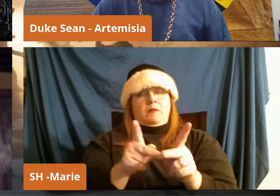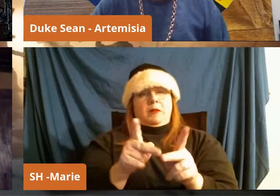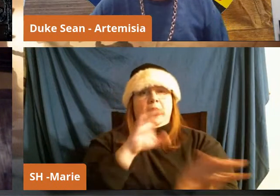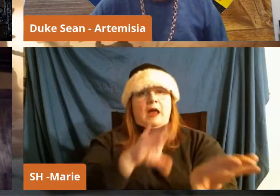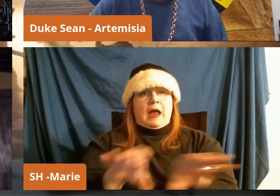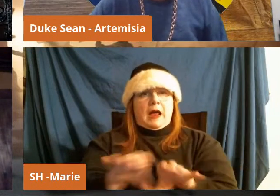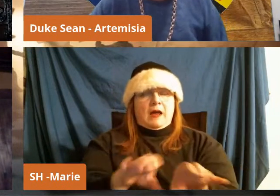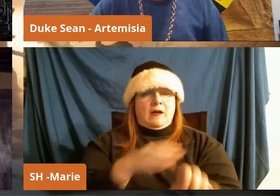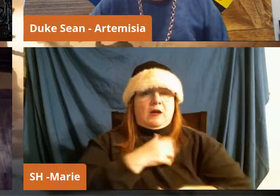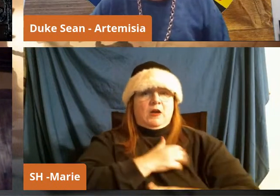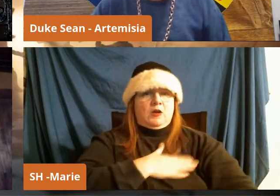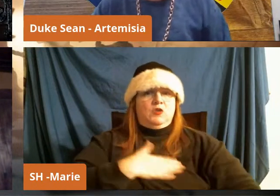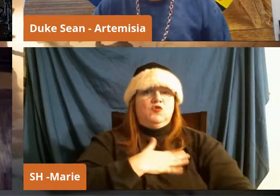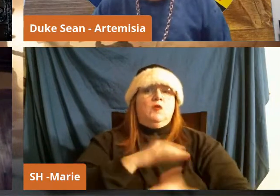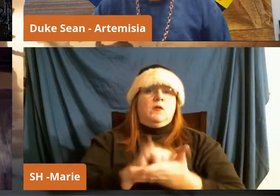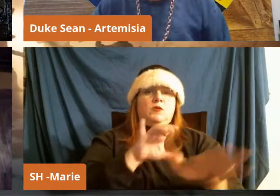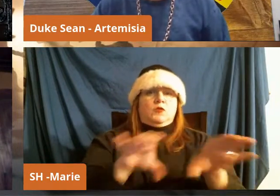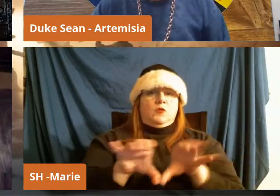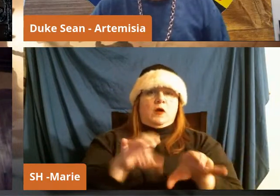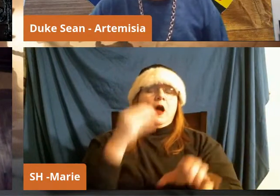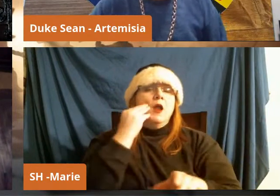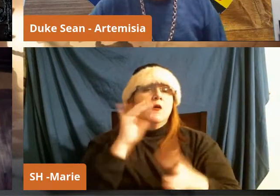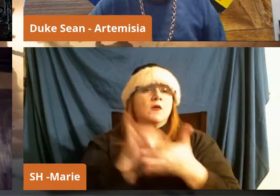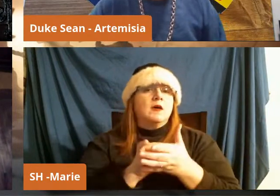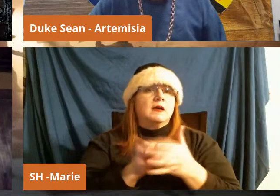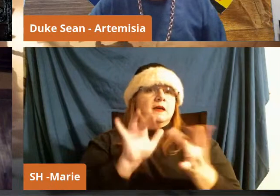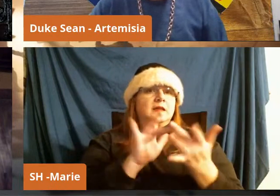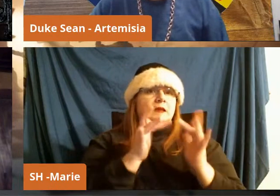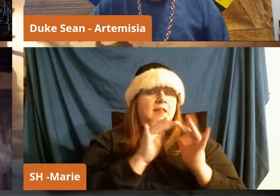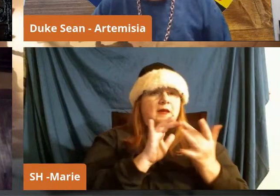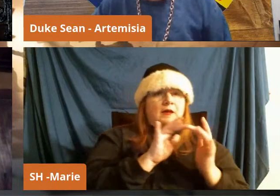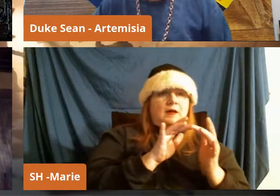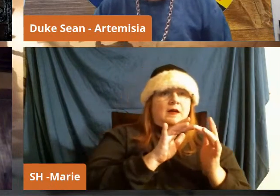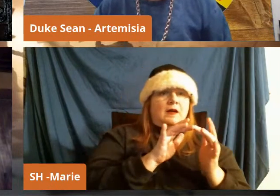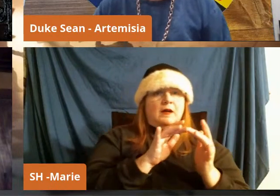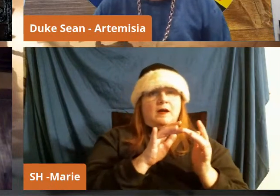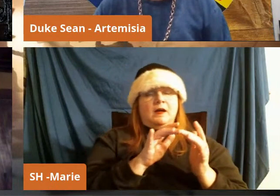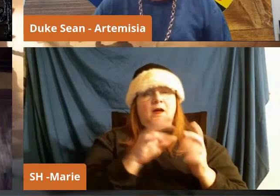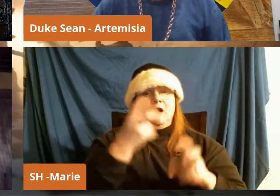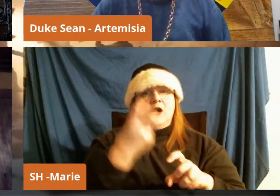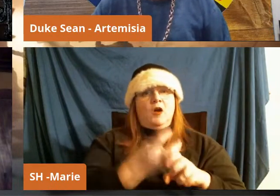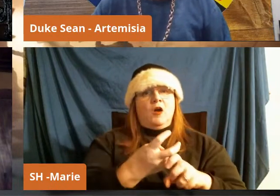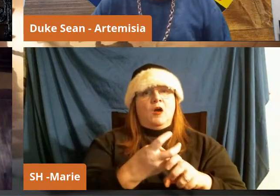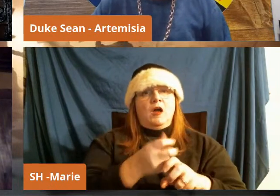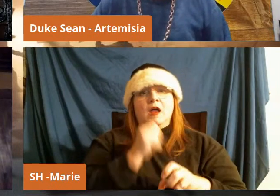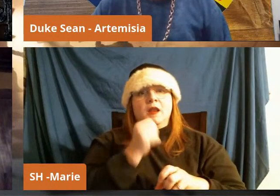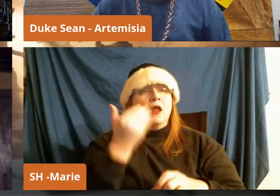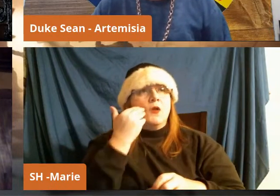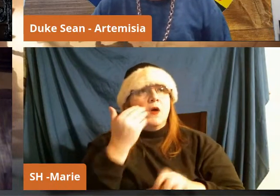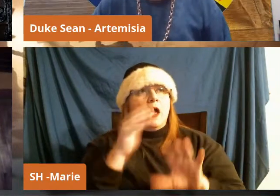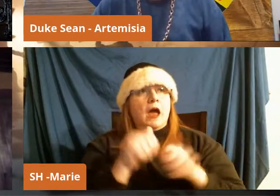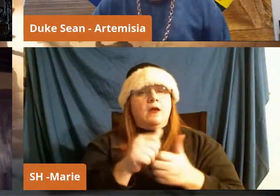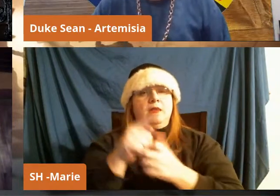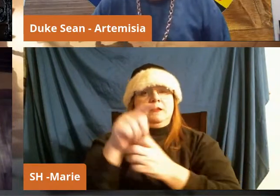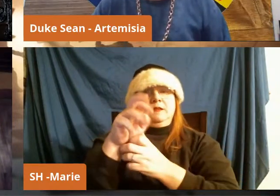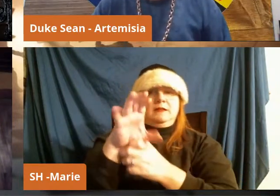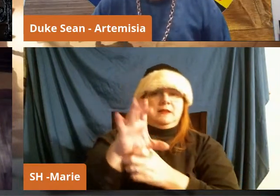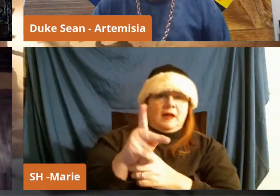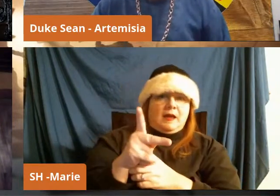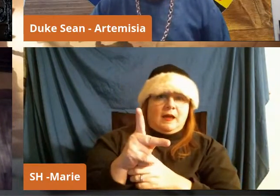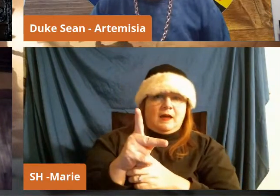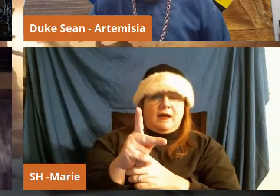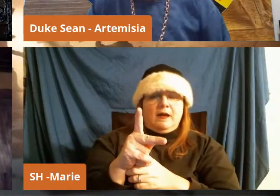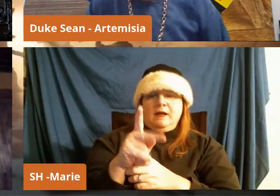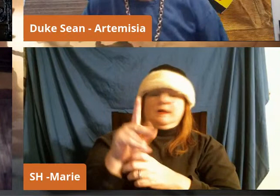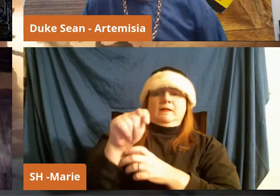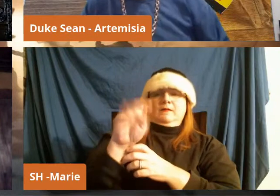and enjoy what they're doing. Because I know that from a technical perspective, that's a lot of people's biggest hurdle right now is not knowing how to deal with the tech, right? We've